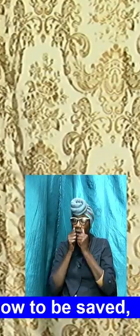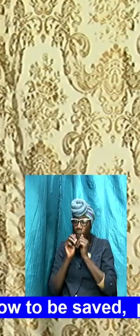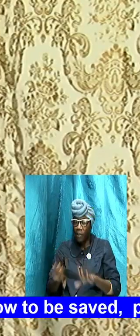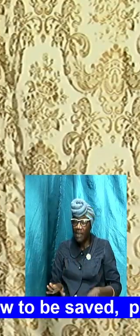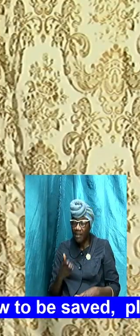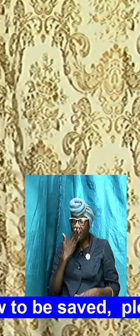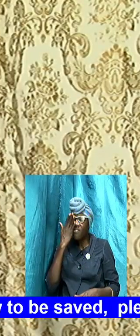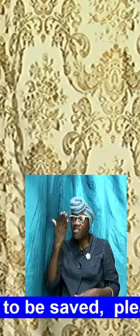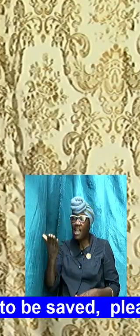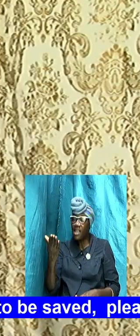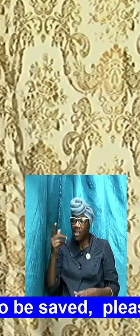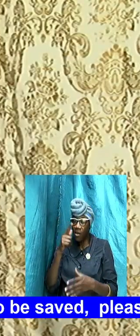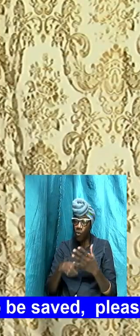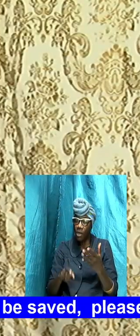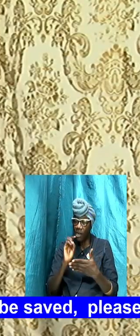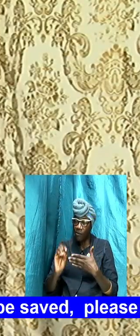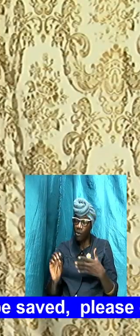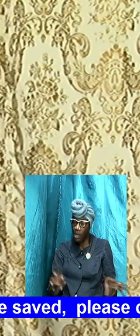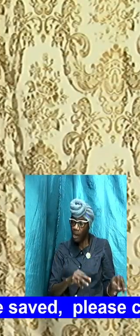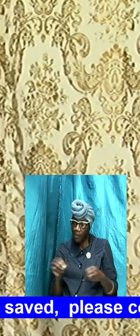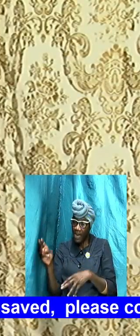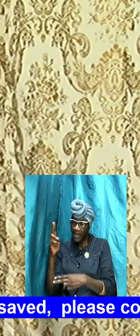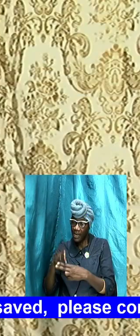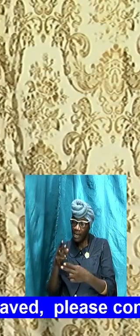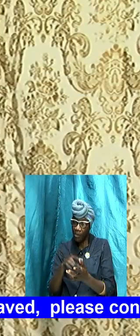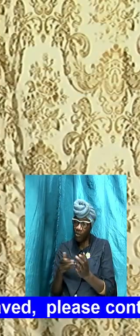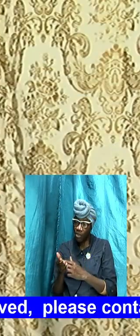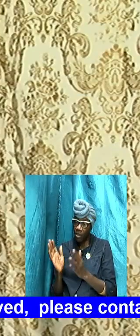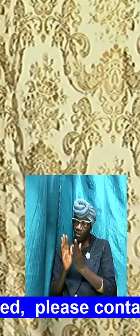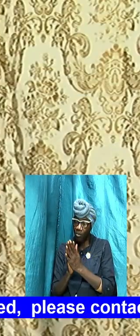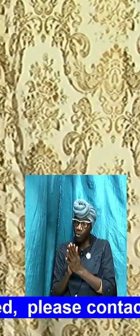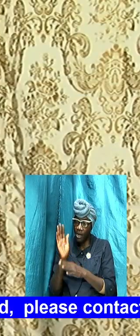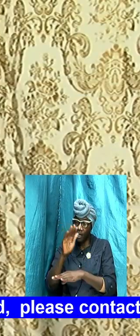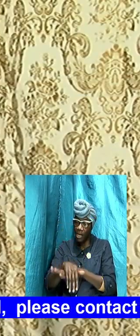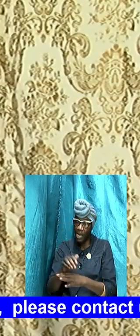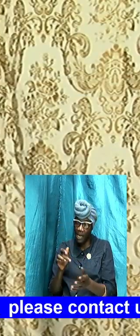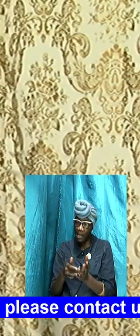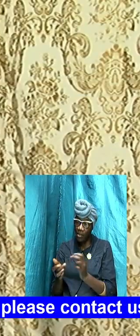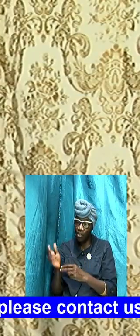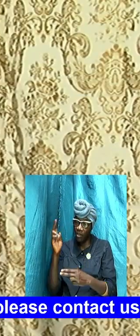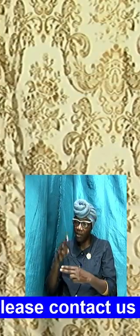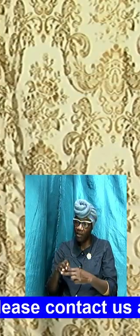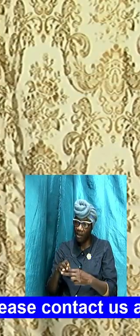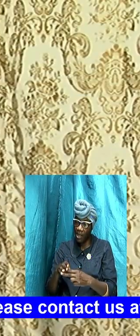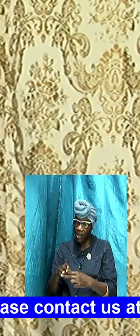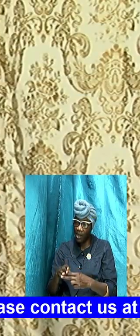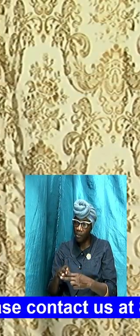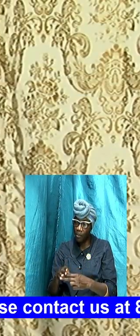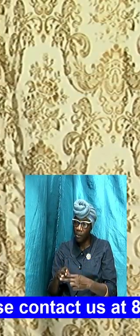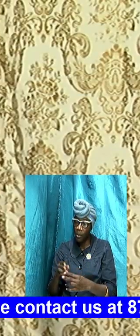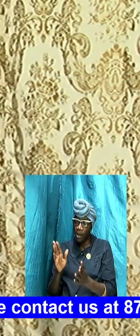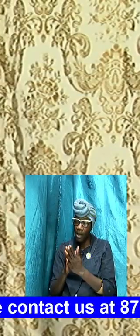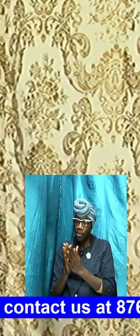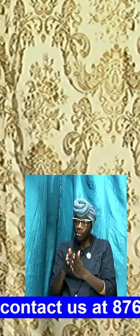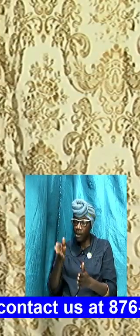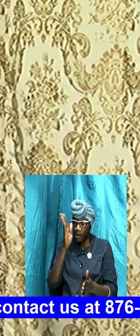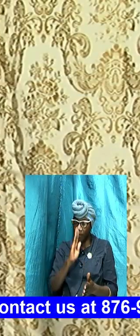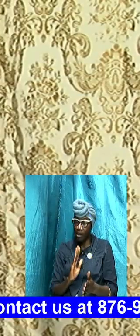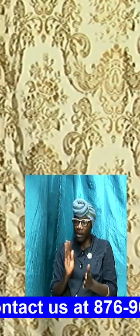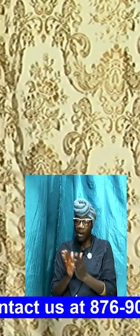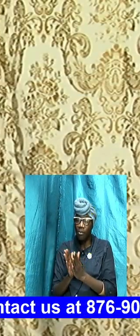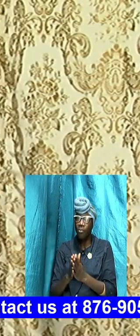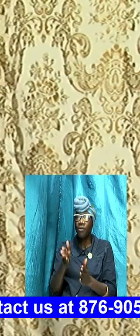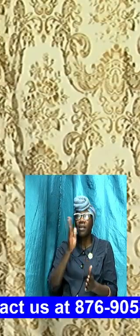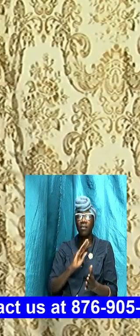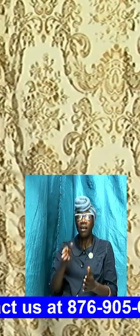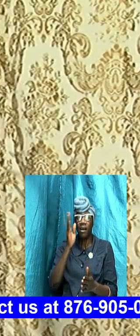you have done. In the mighty name of Jesus, we pray tonight. In Jesus' name. In Jesus' name. Praise God, praise God, praise